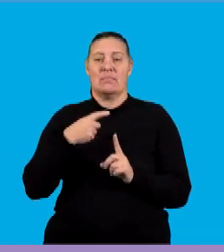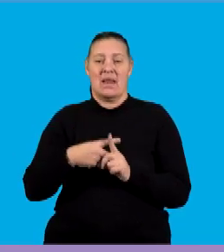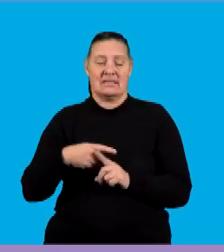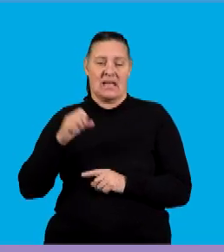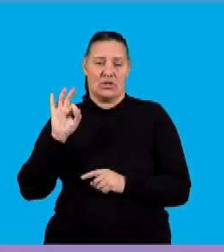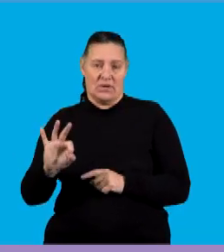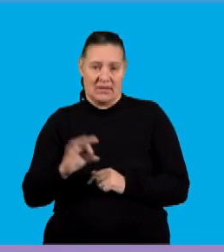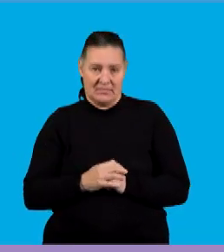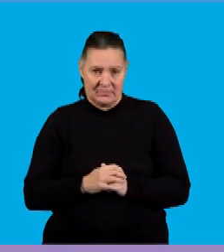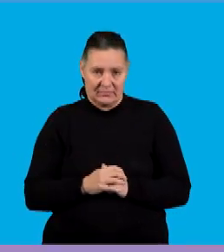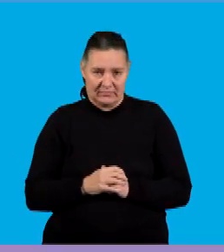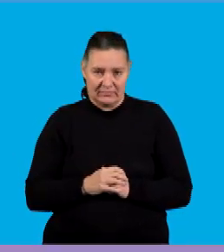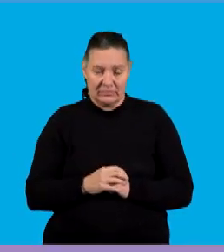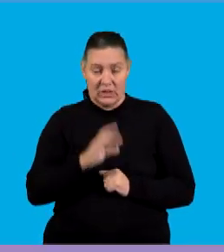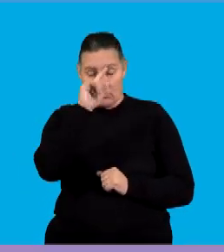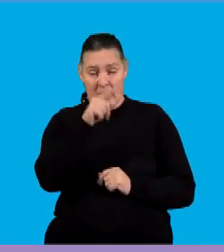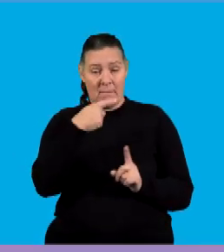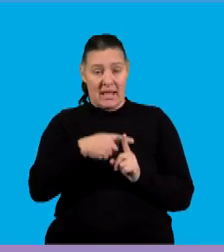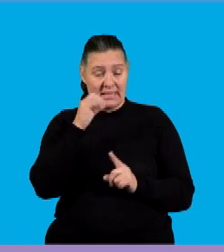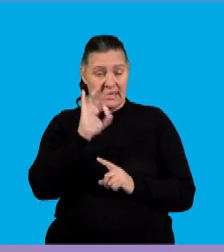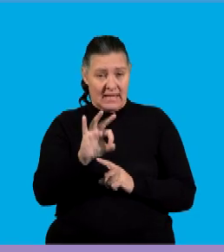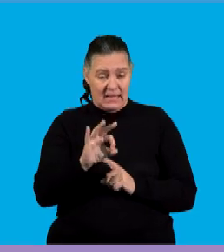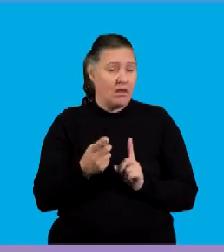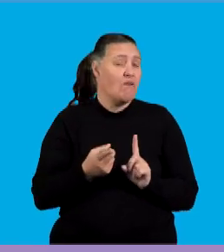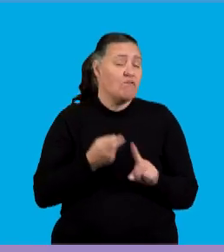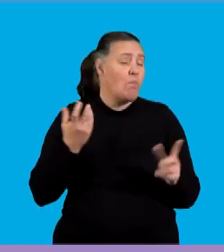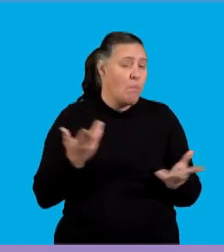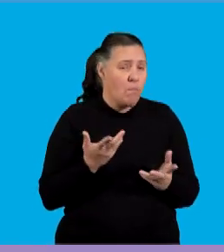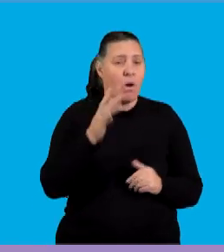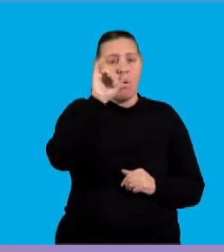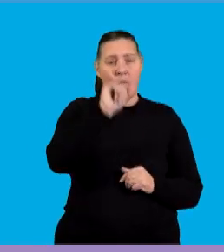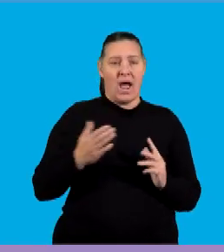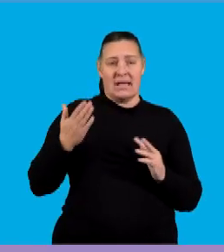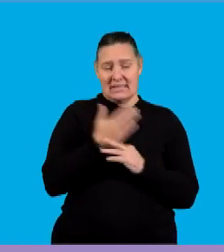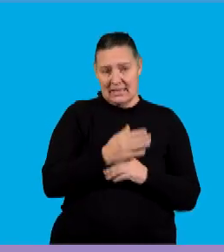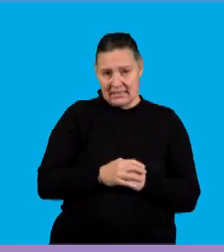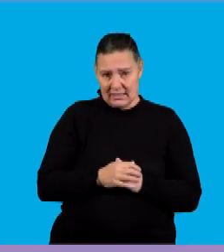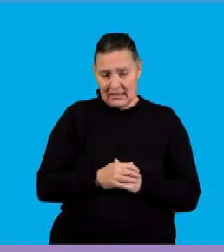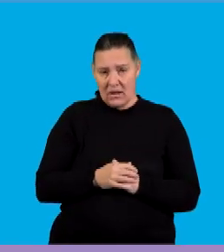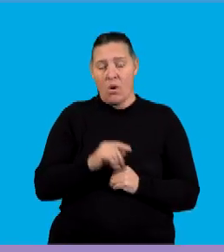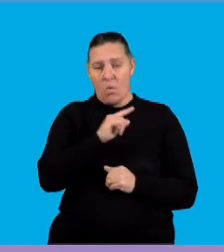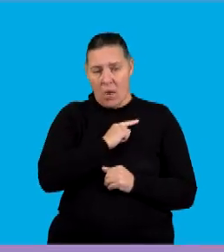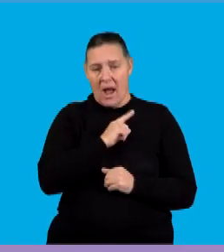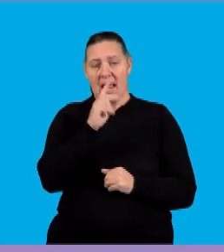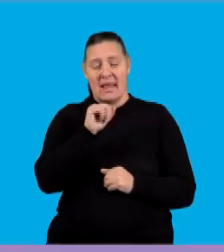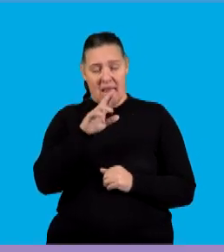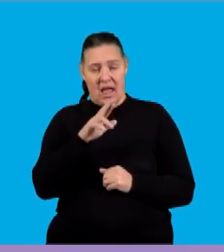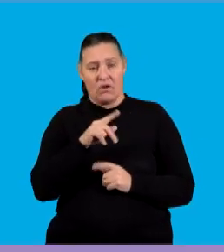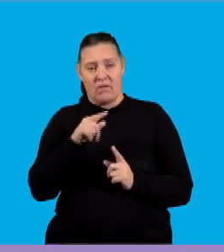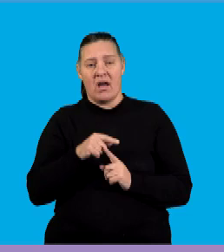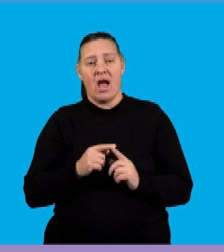2x plus 3. And remember that plus 3 comes from the y-intercept. As we can see, our linear graph